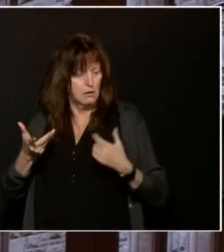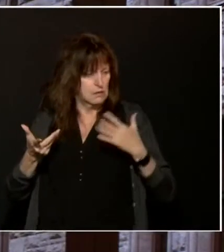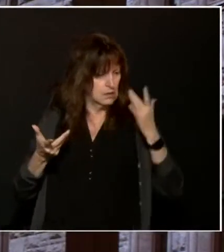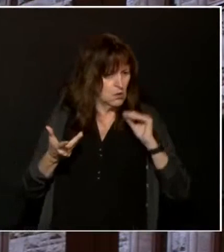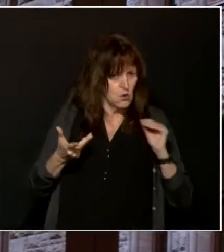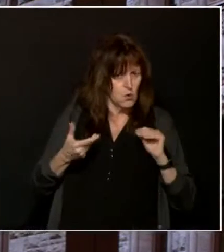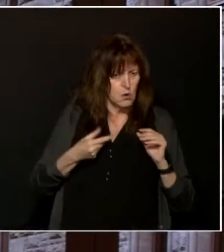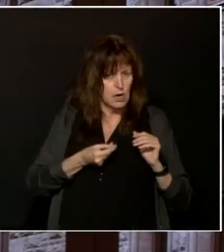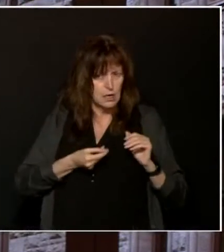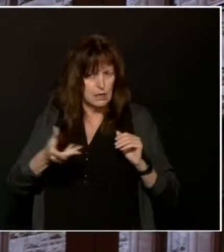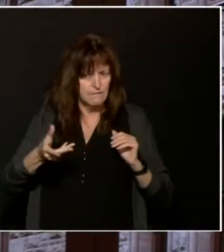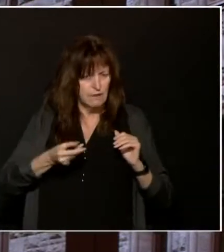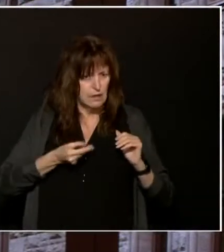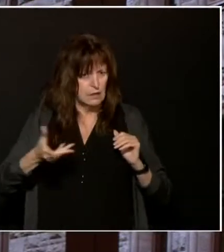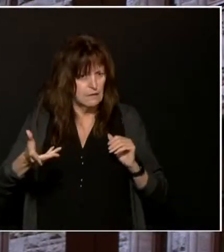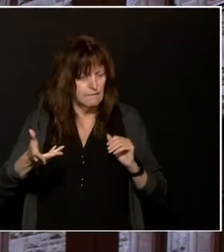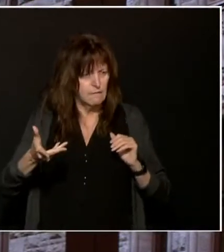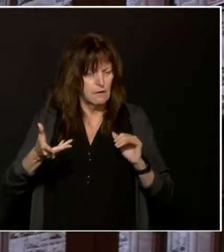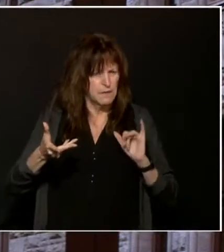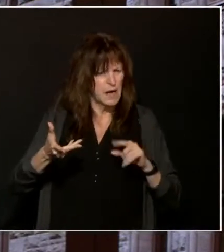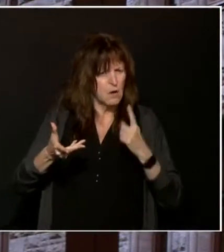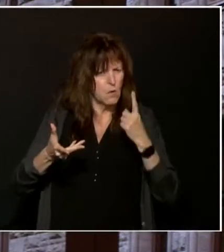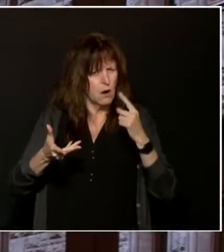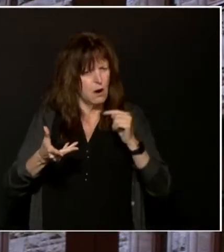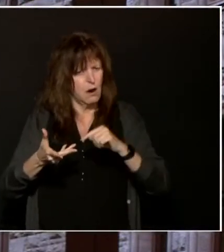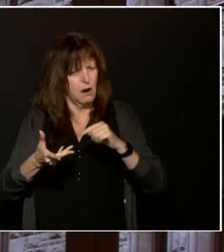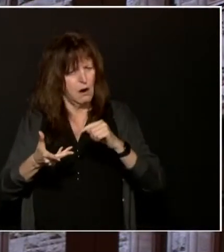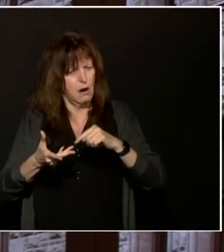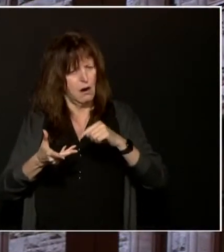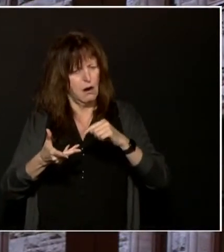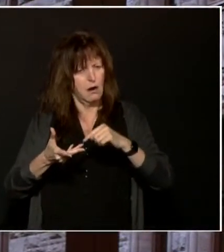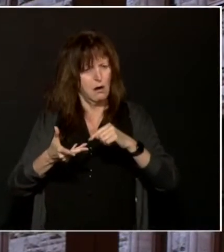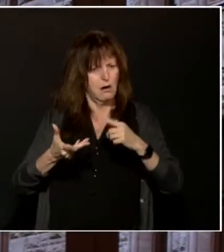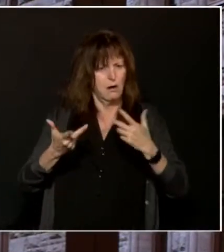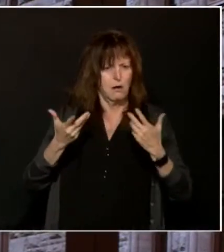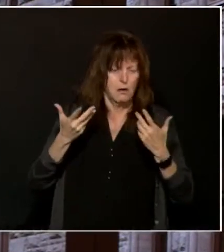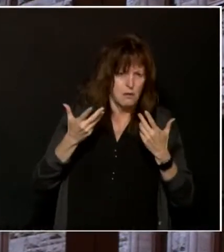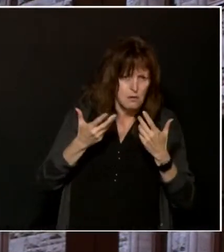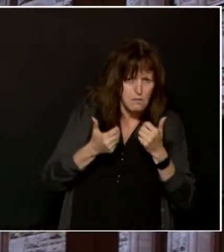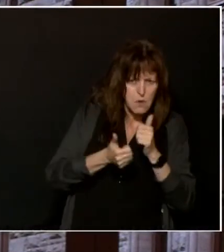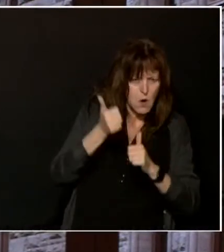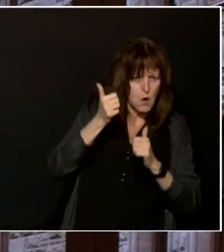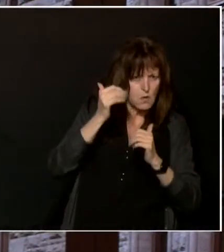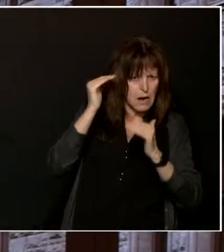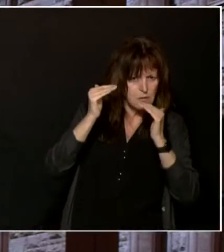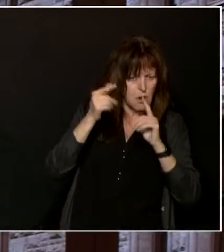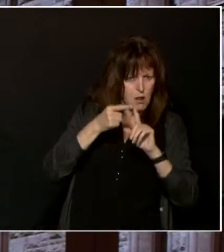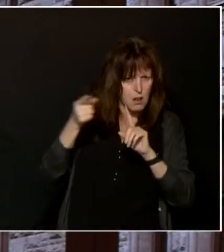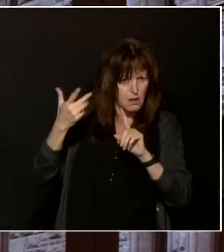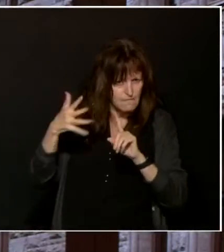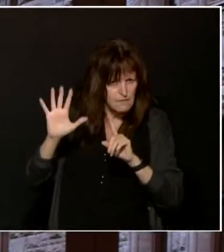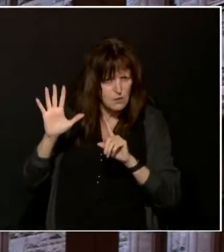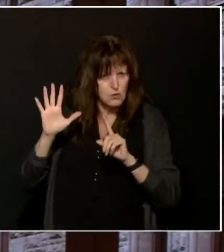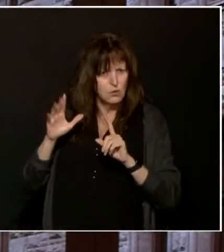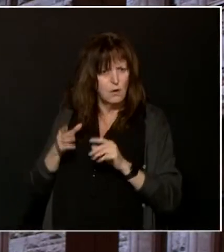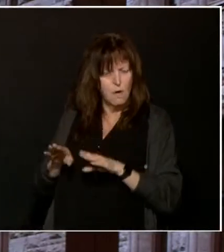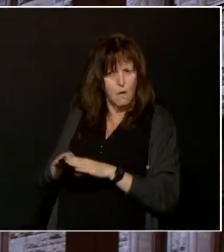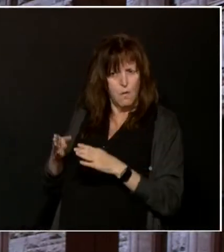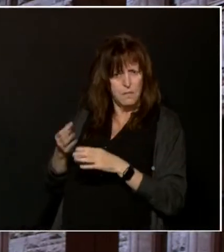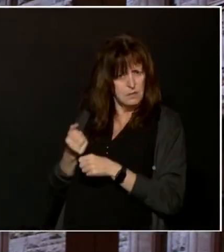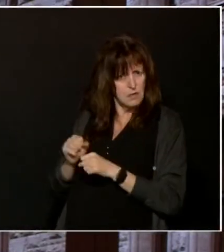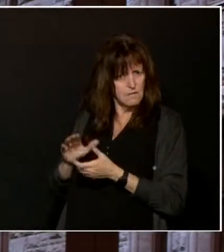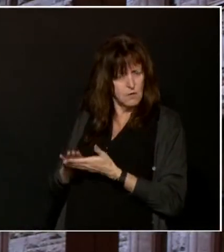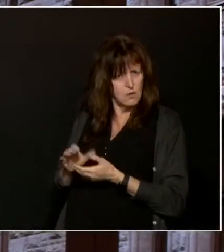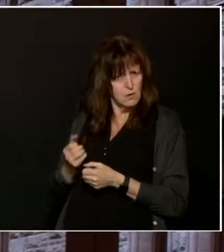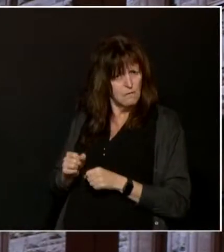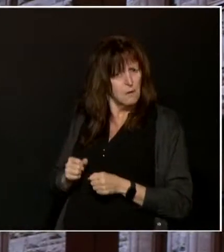that's another added tool we have to make it sure that the schools, when they do open, are safe in there. But I think the parents, and that's why it's